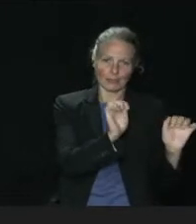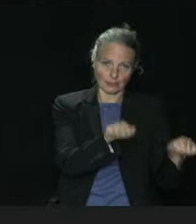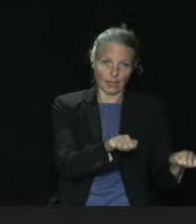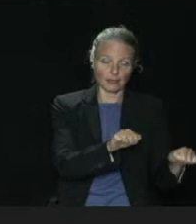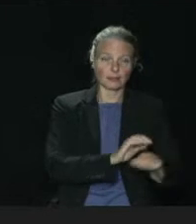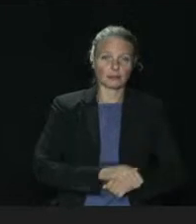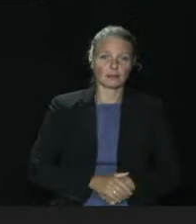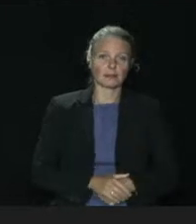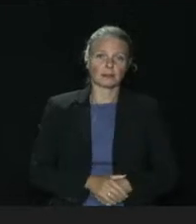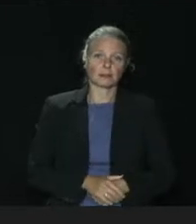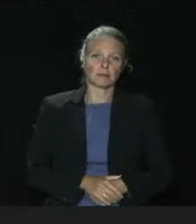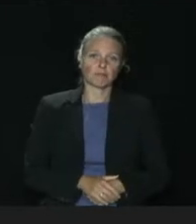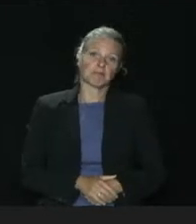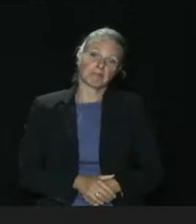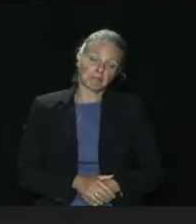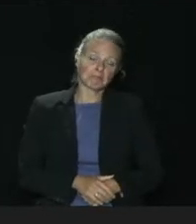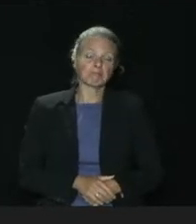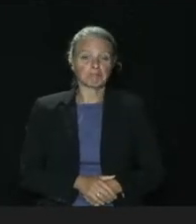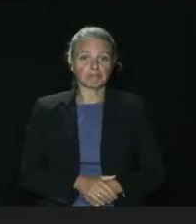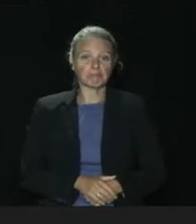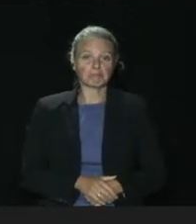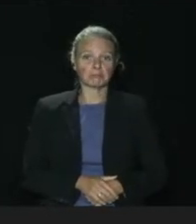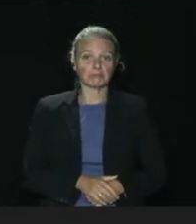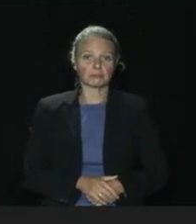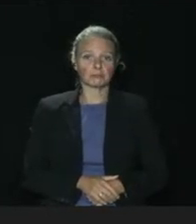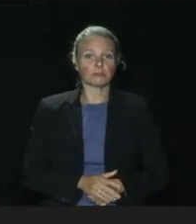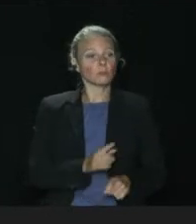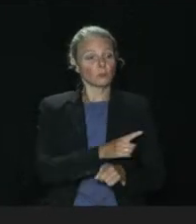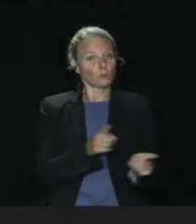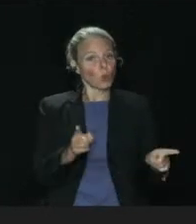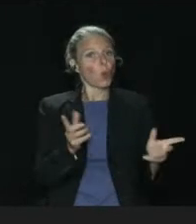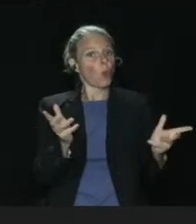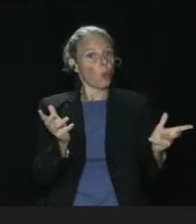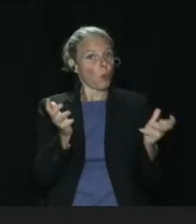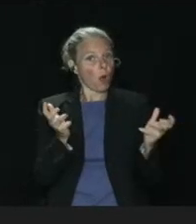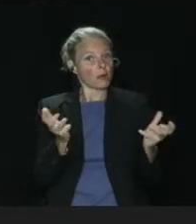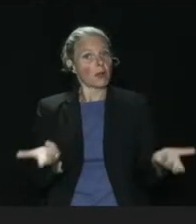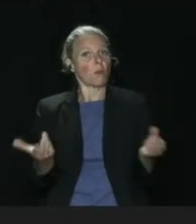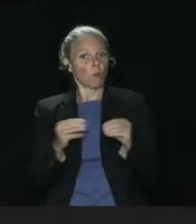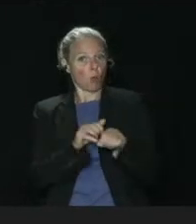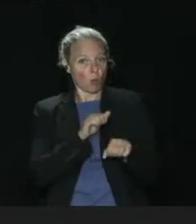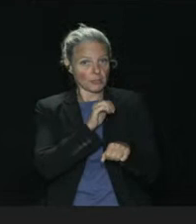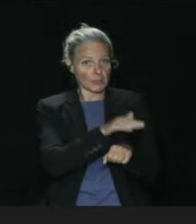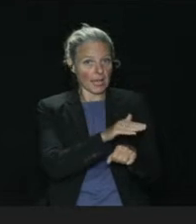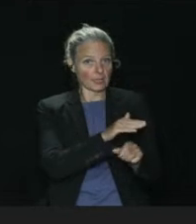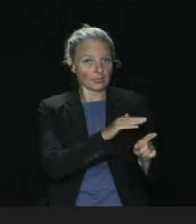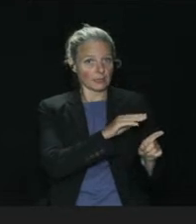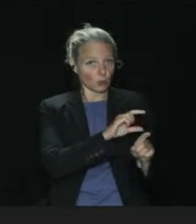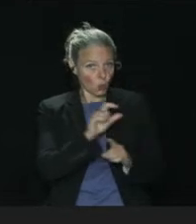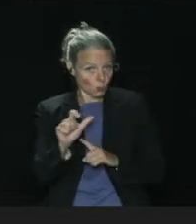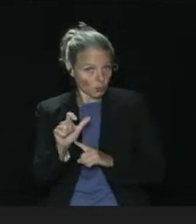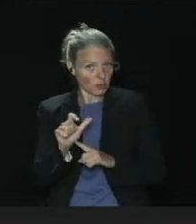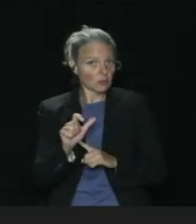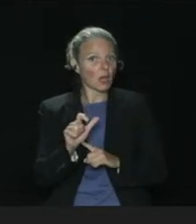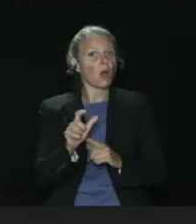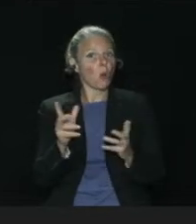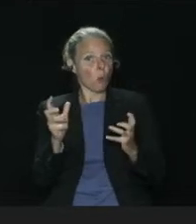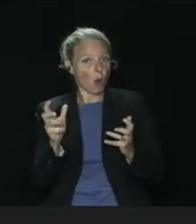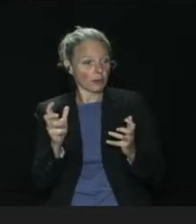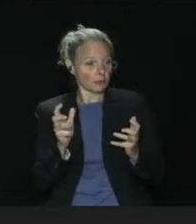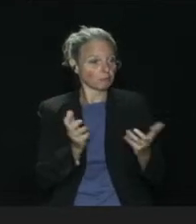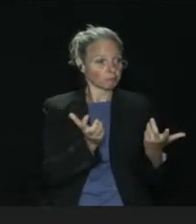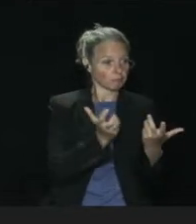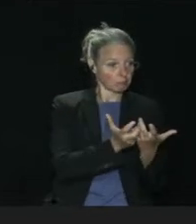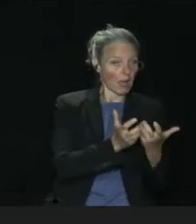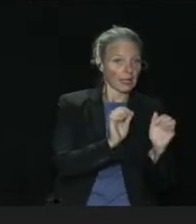and if we can properly coordinate in order to properly match the availability of vaccines with the capacity